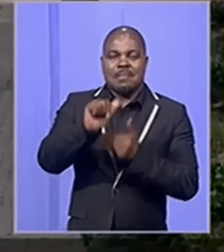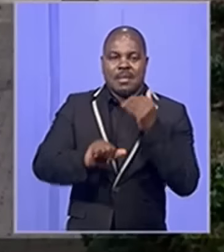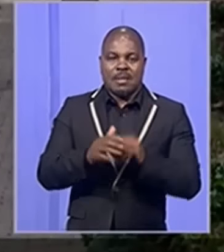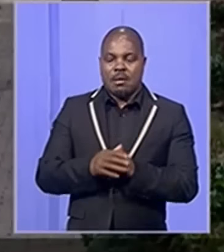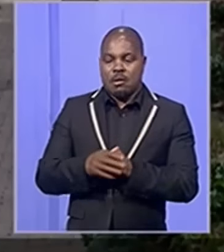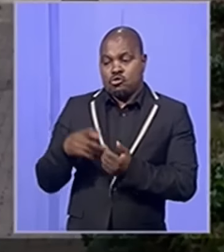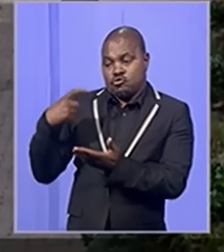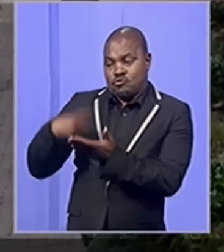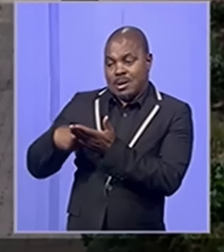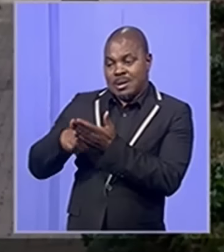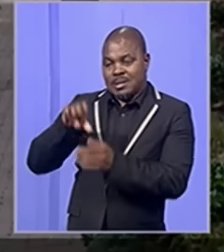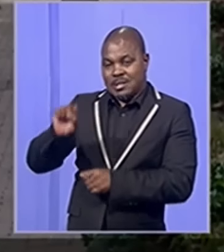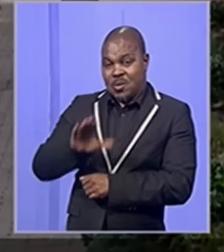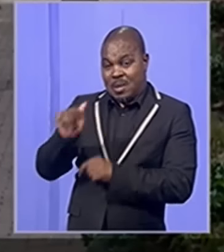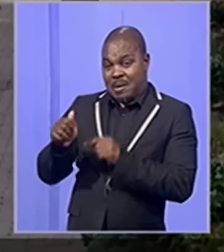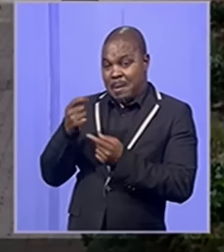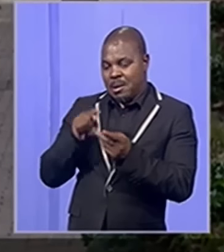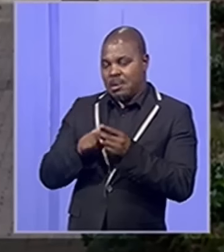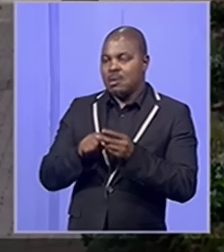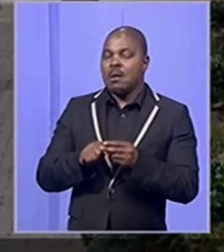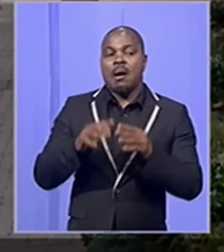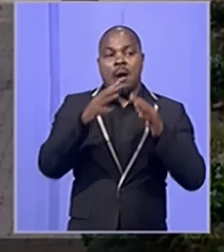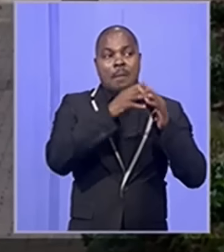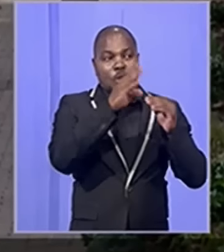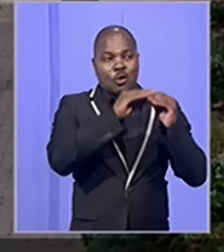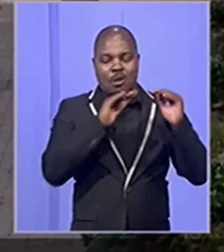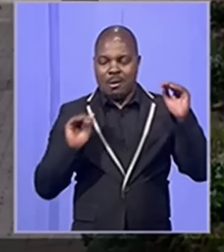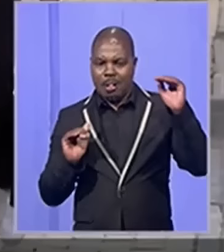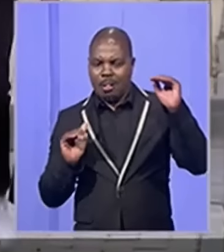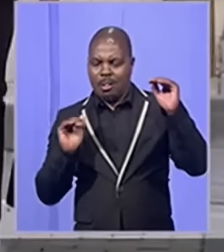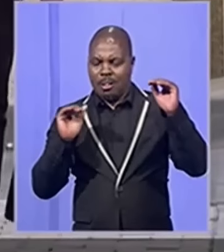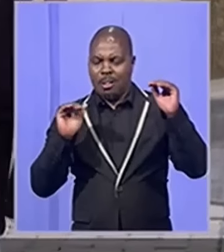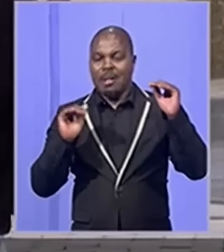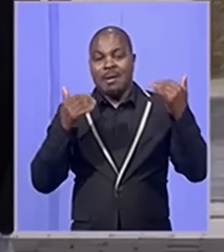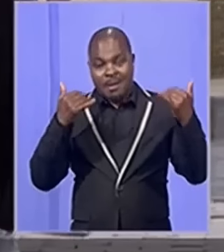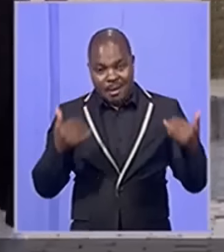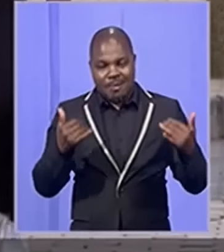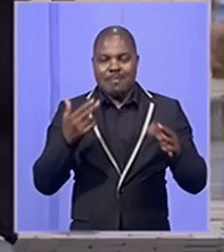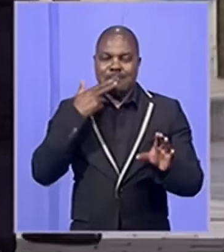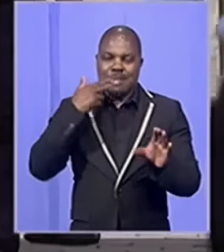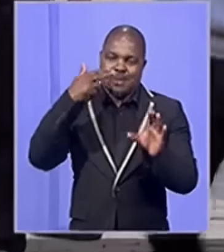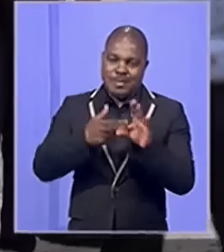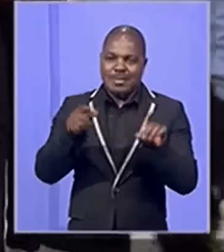e ntse e dira sentle kgatlhanong le dolara, mme se se bakile gore tlhwatlhwa ya lookwane